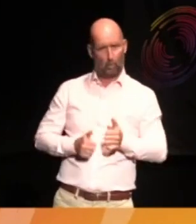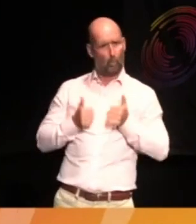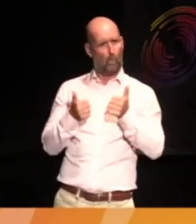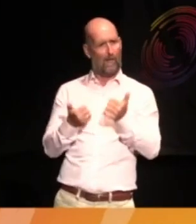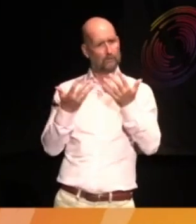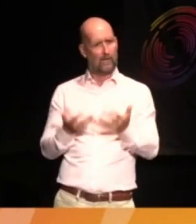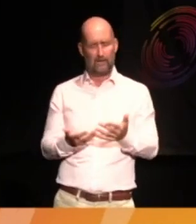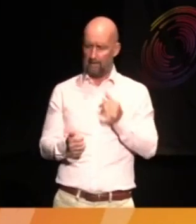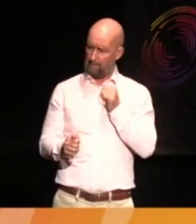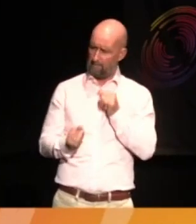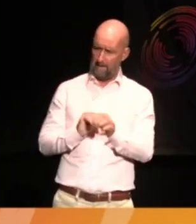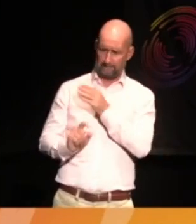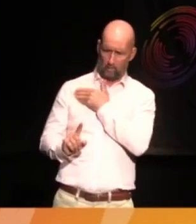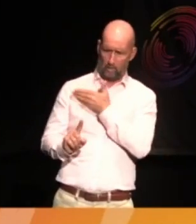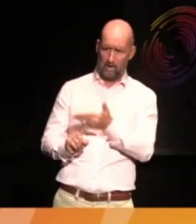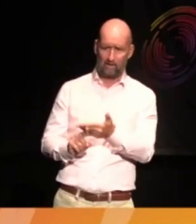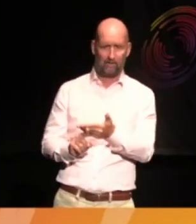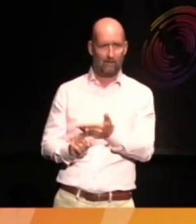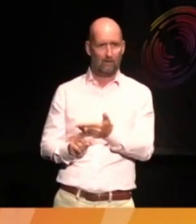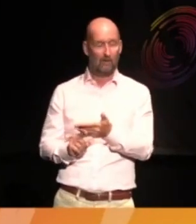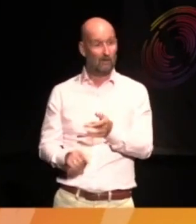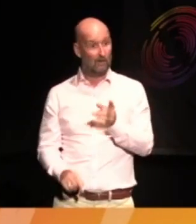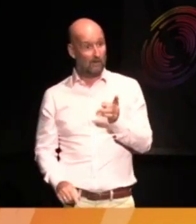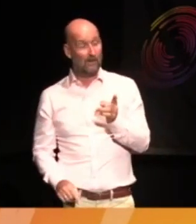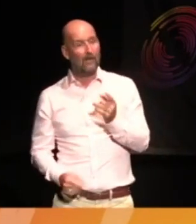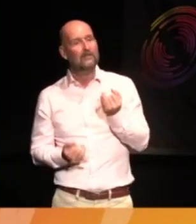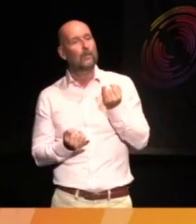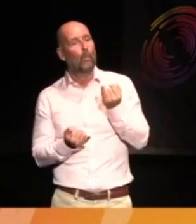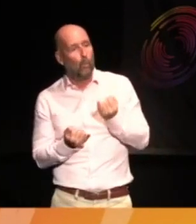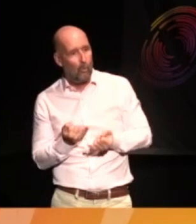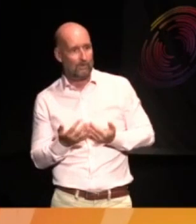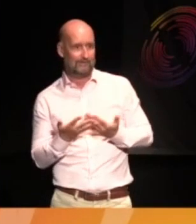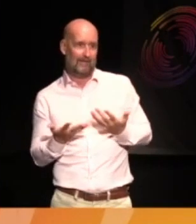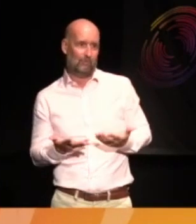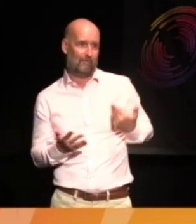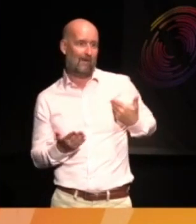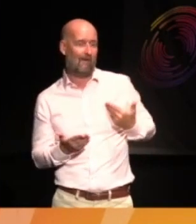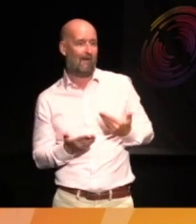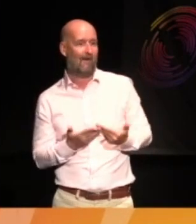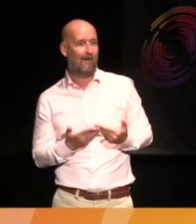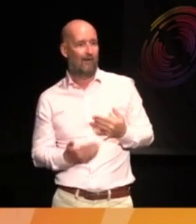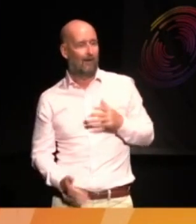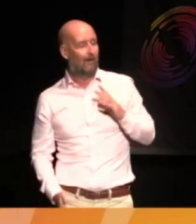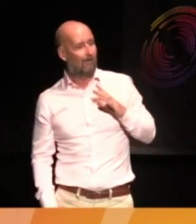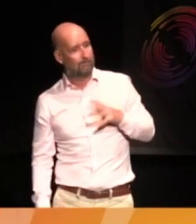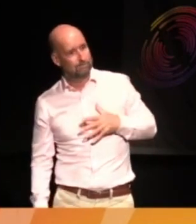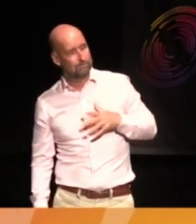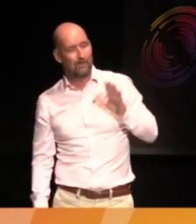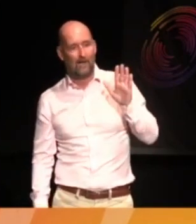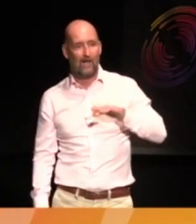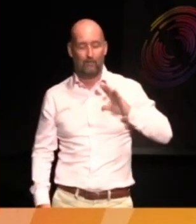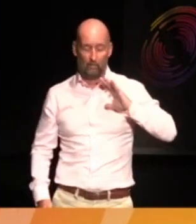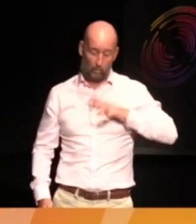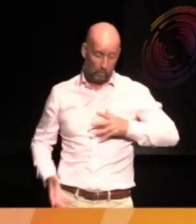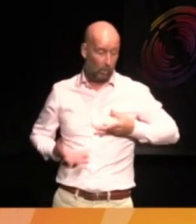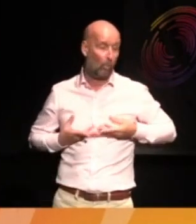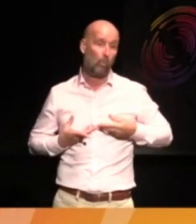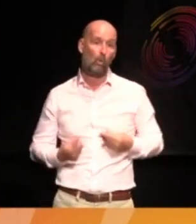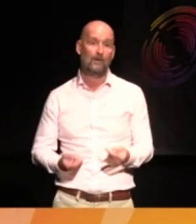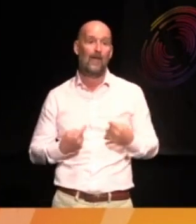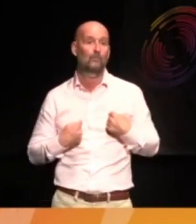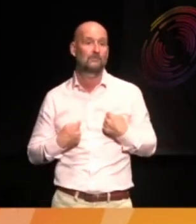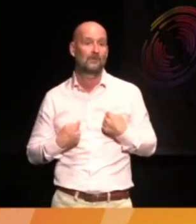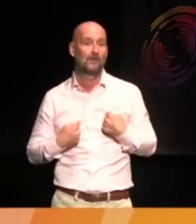today, better than I've seen you for ages." And I was like, this is the worst I felt for a very long time. I am so utterly exhausted.